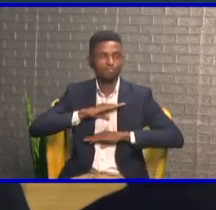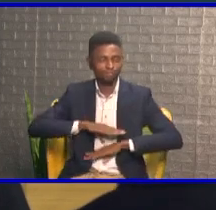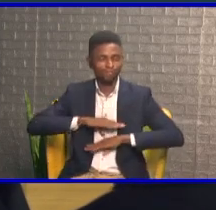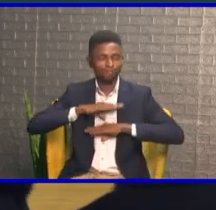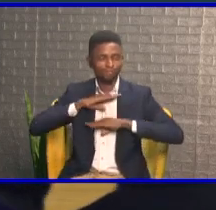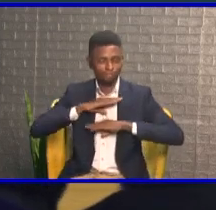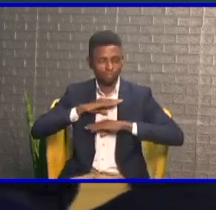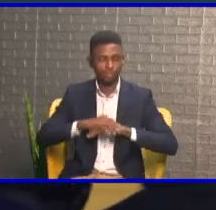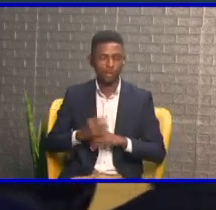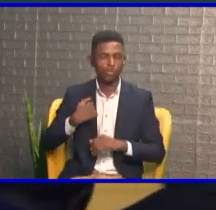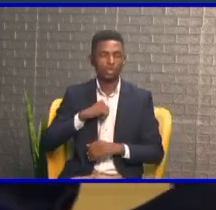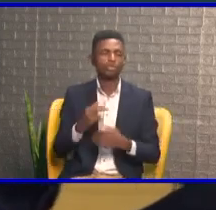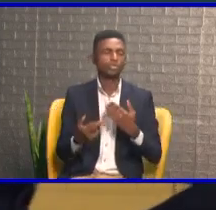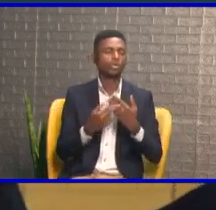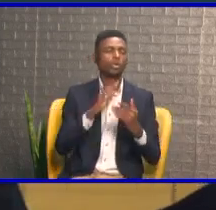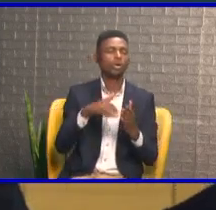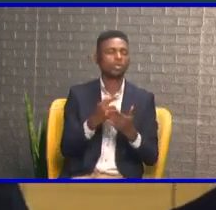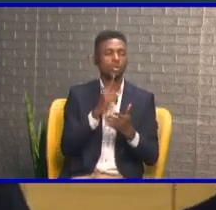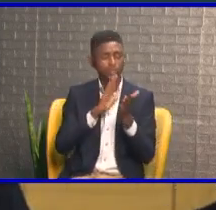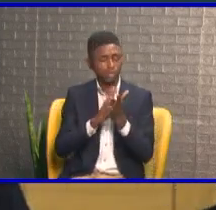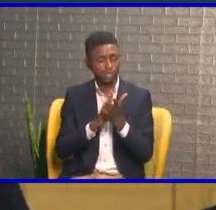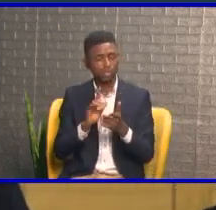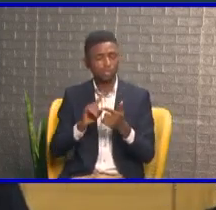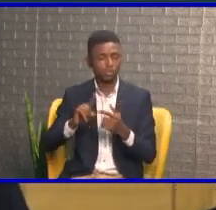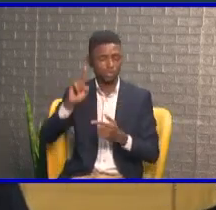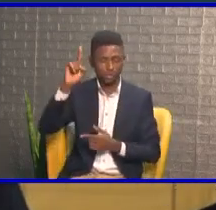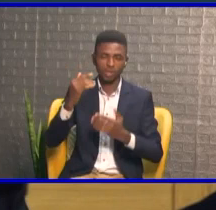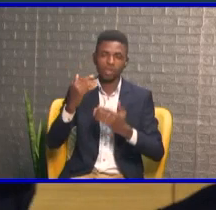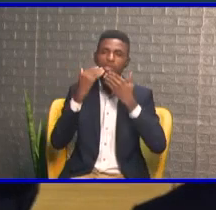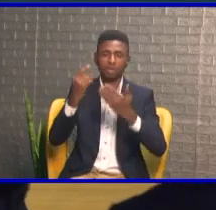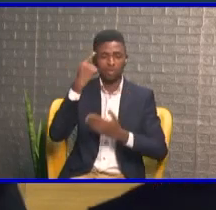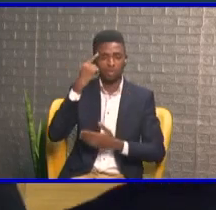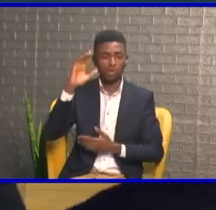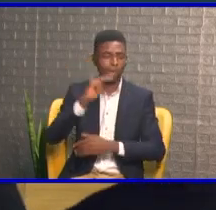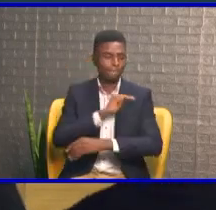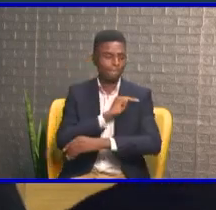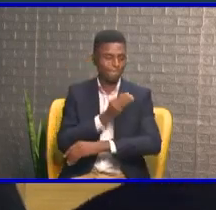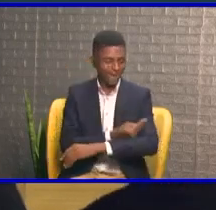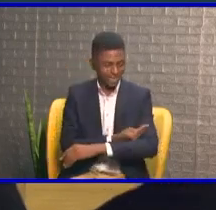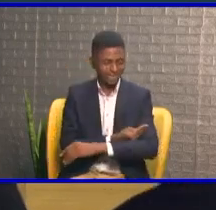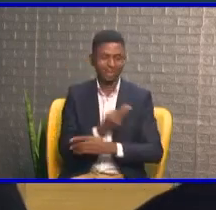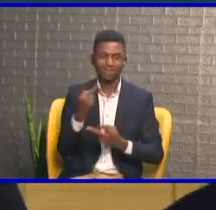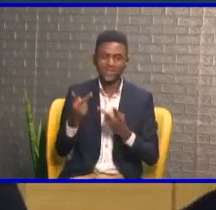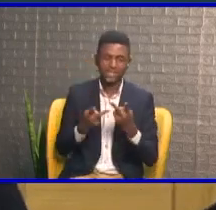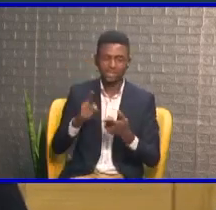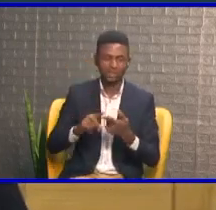We return all the praise and glory unto you. Thank you for your mighty visitation upon us.